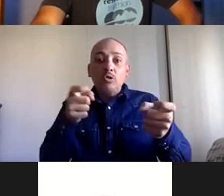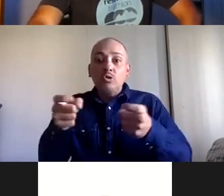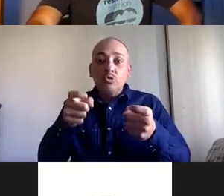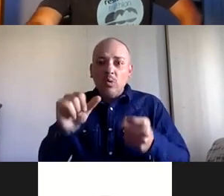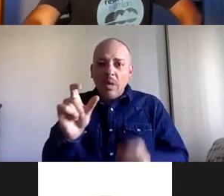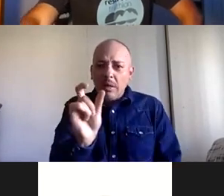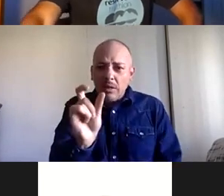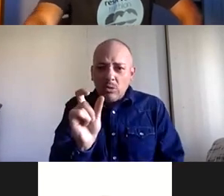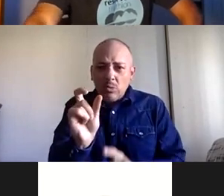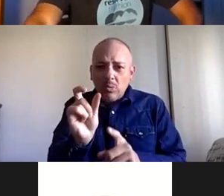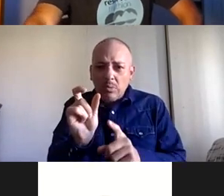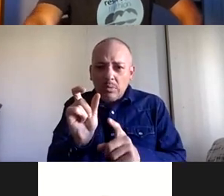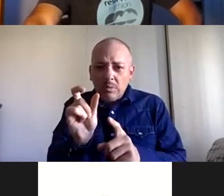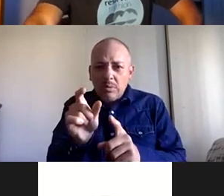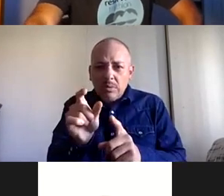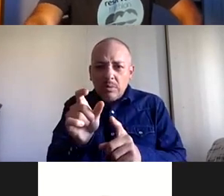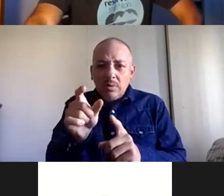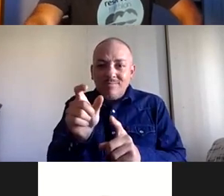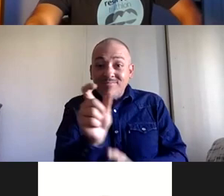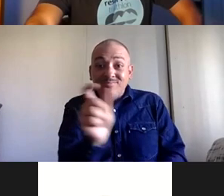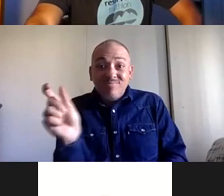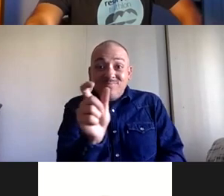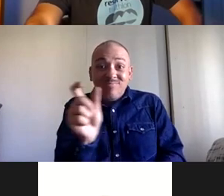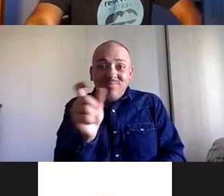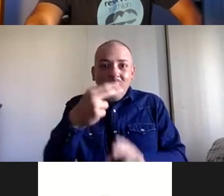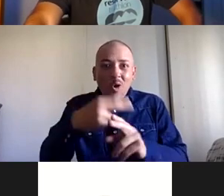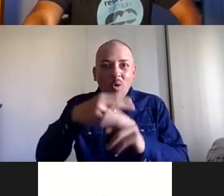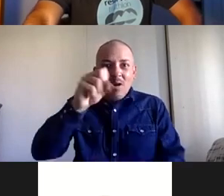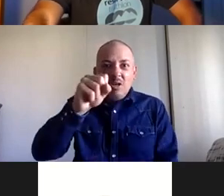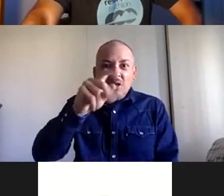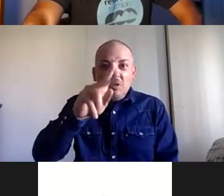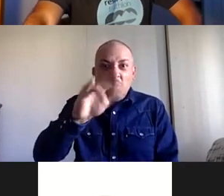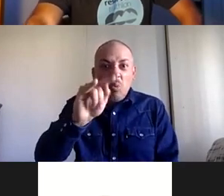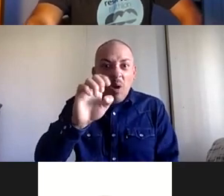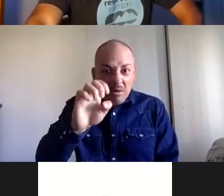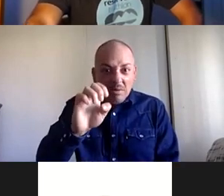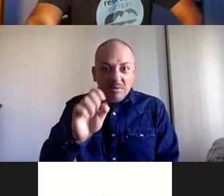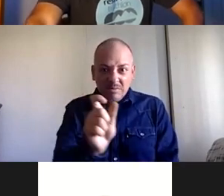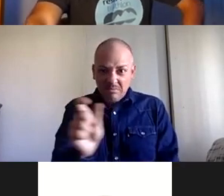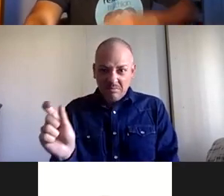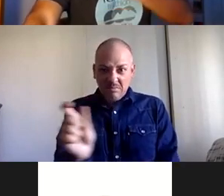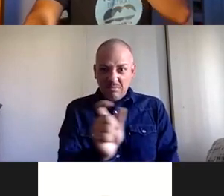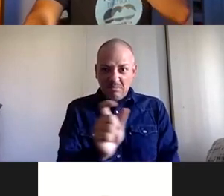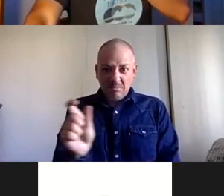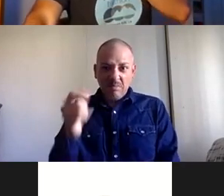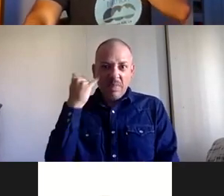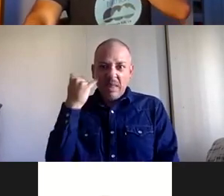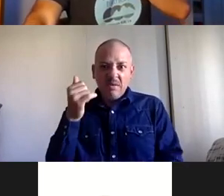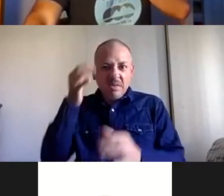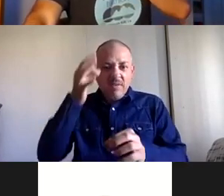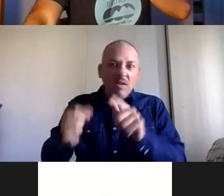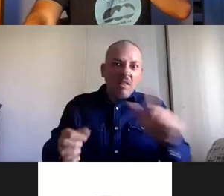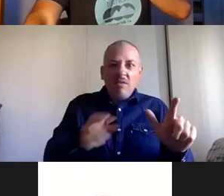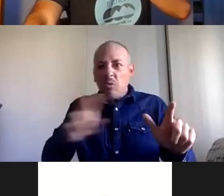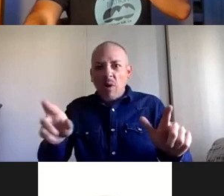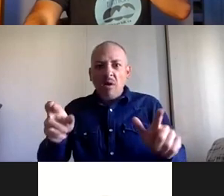little sprite on the bottom. We'll tell it where to move, either left, right, or do something